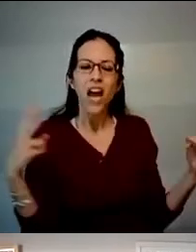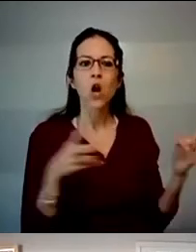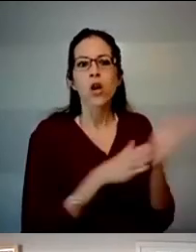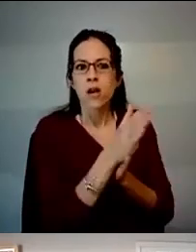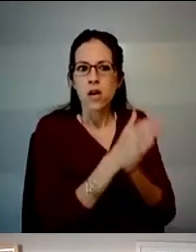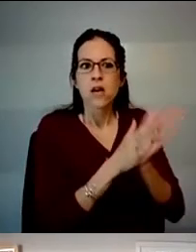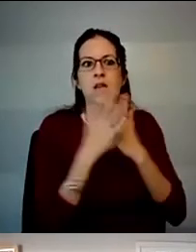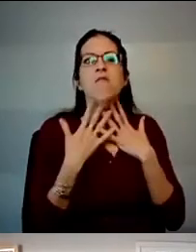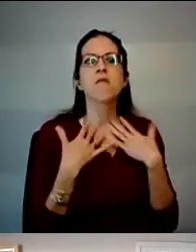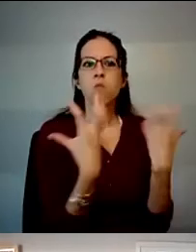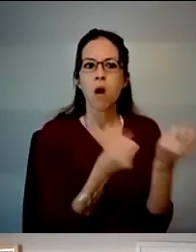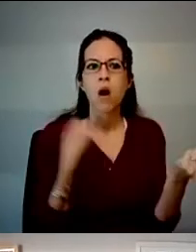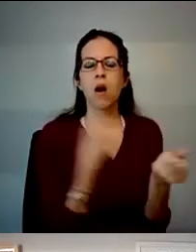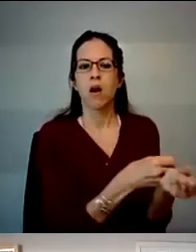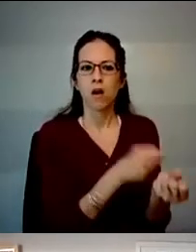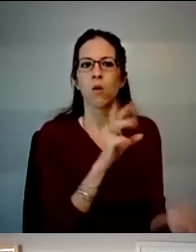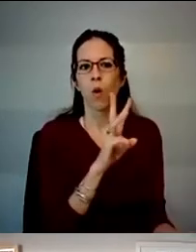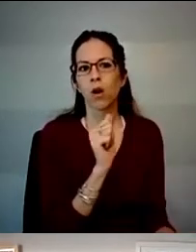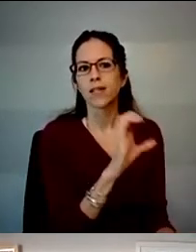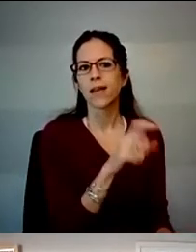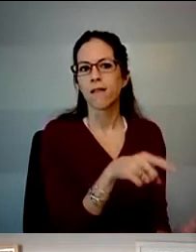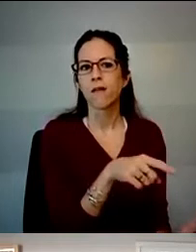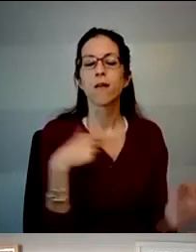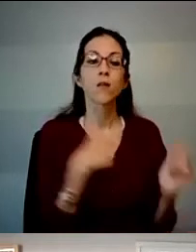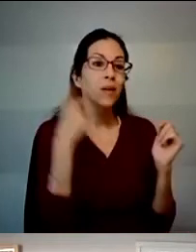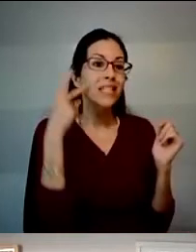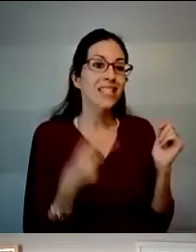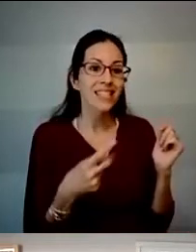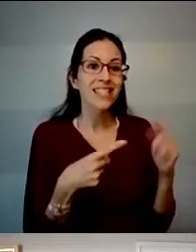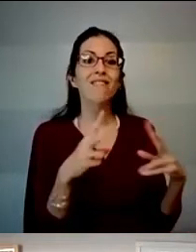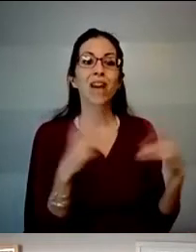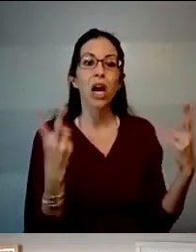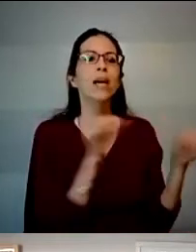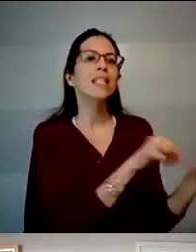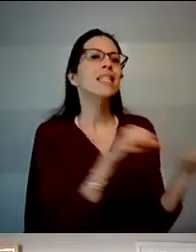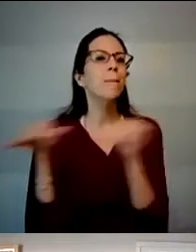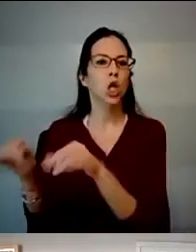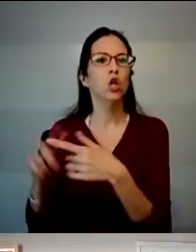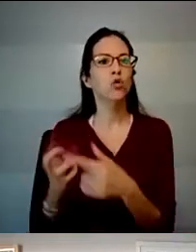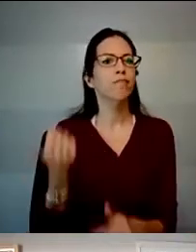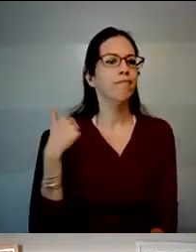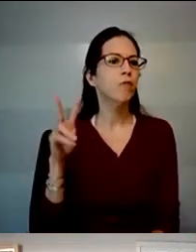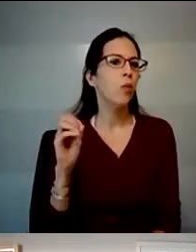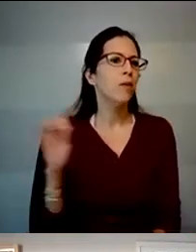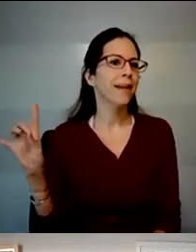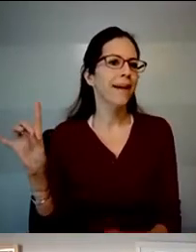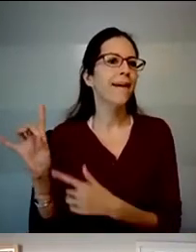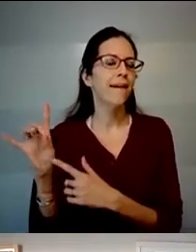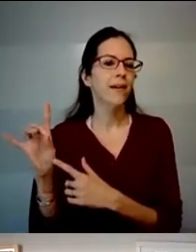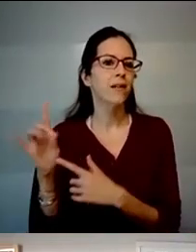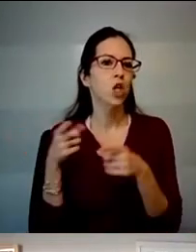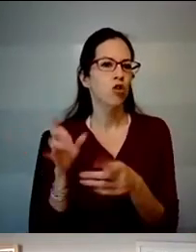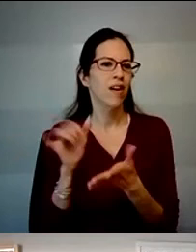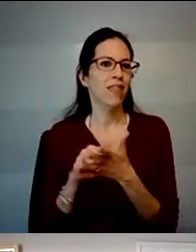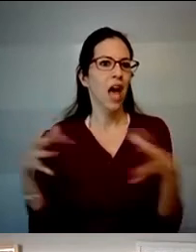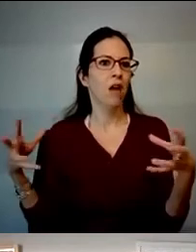Walker. And it just seems to me like we're seeing is very similar to what we experienced sort of during the last recession,